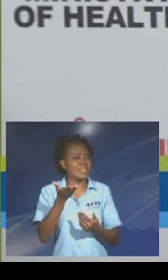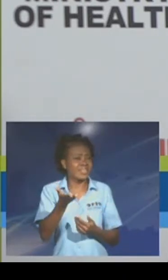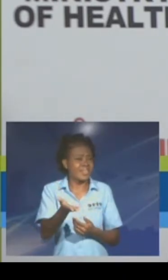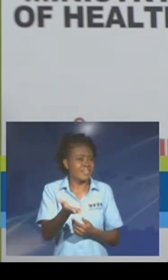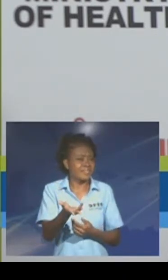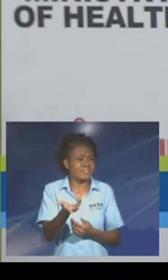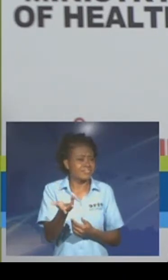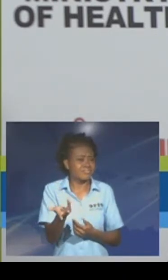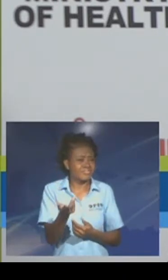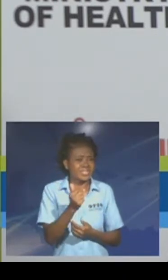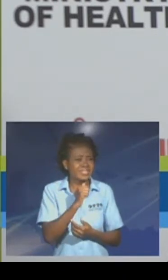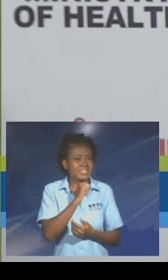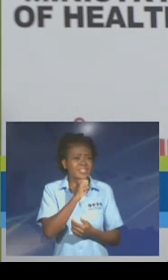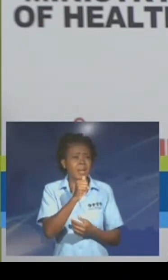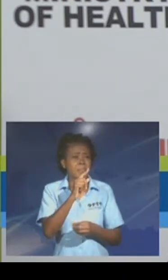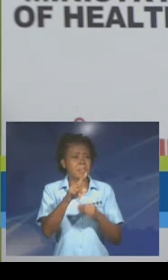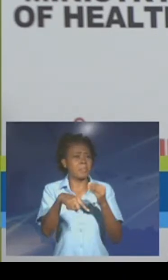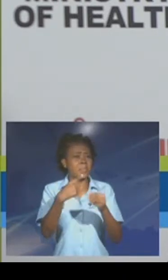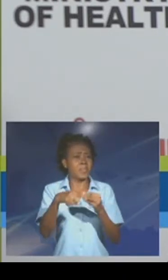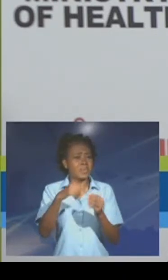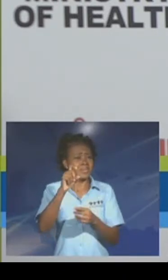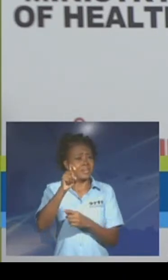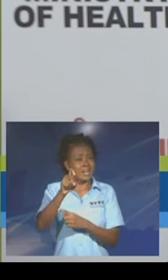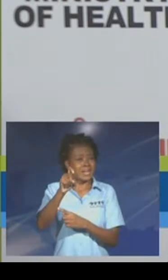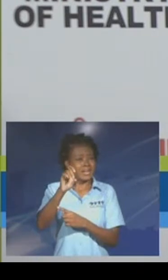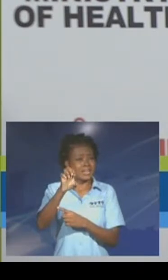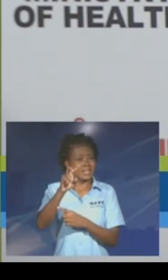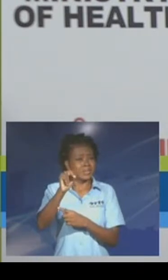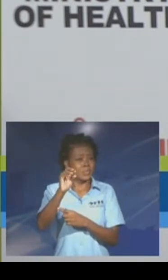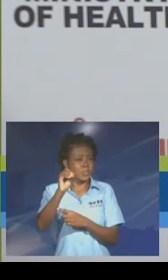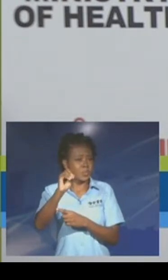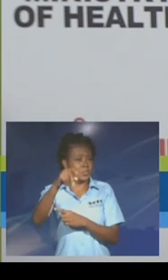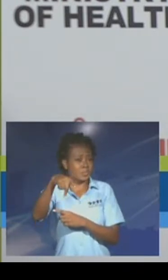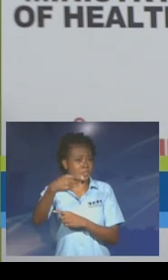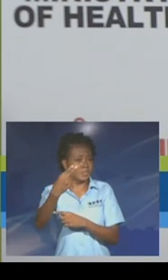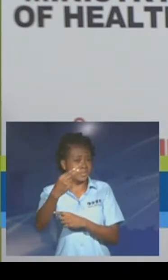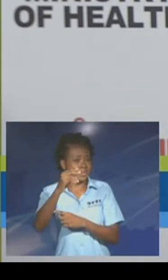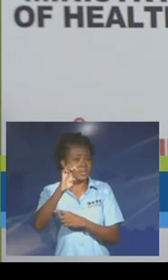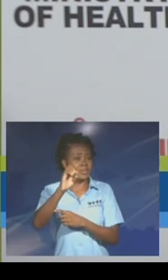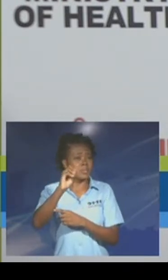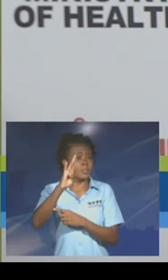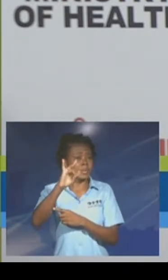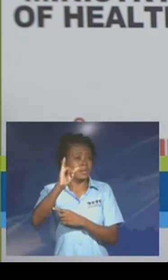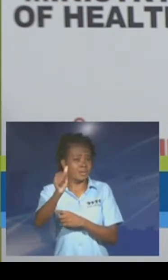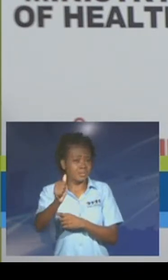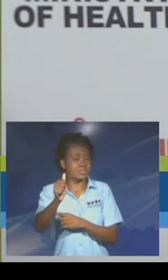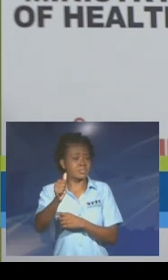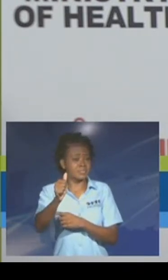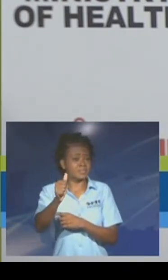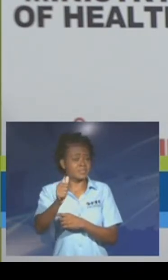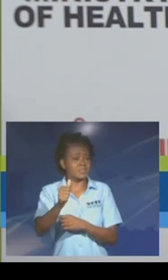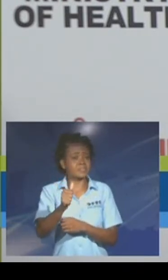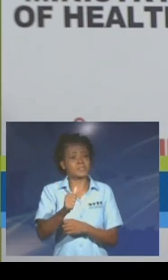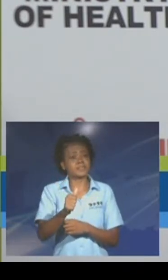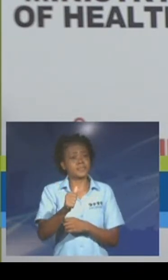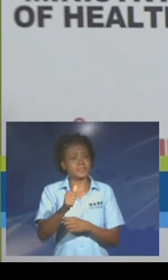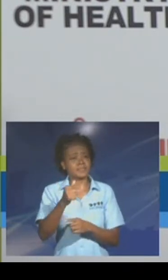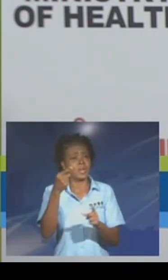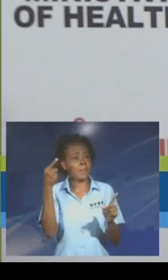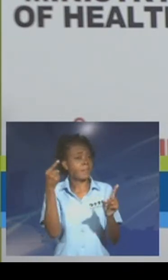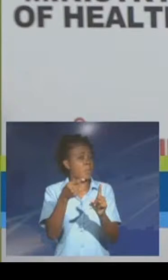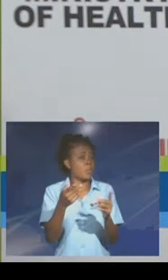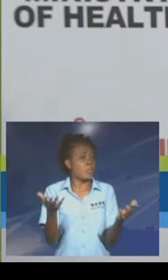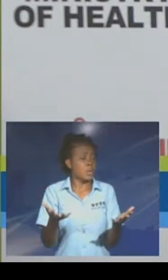xenophobia. There is a move these days to stop naming viruses